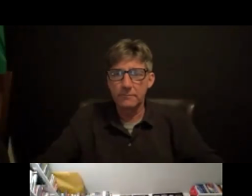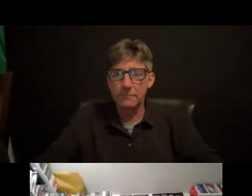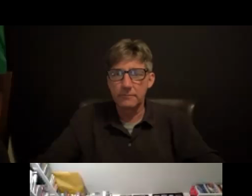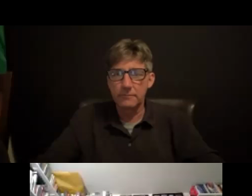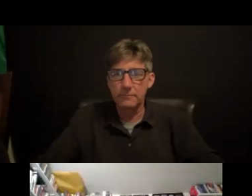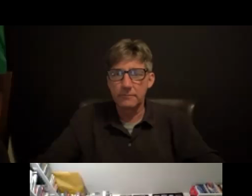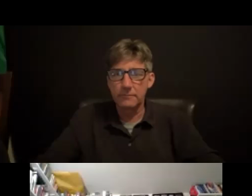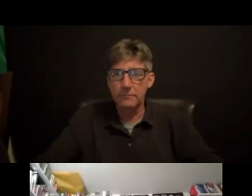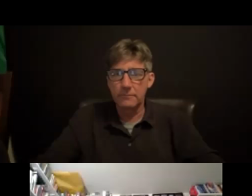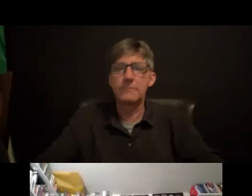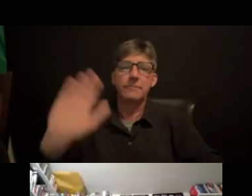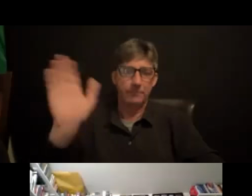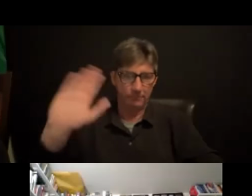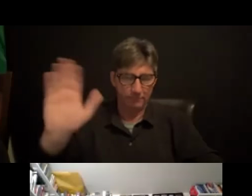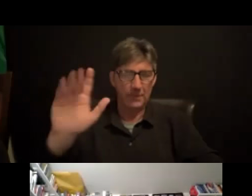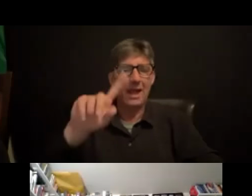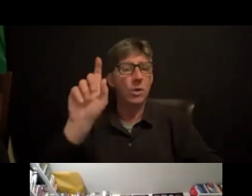Yes, I got a question.